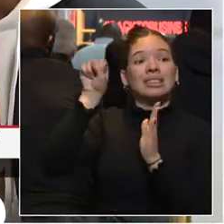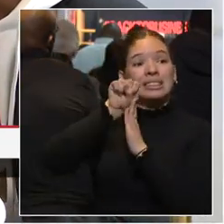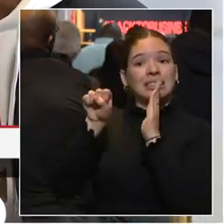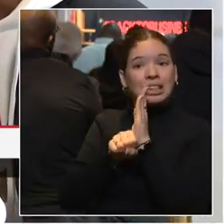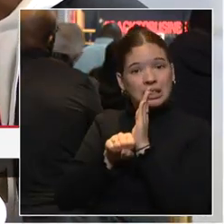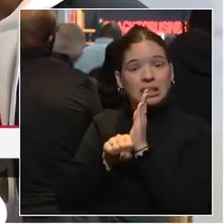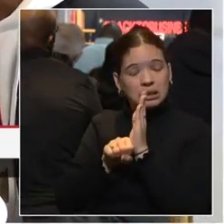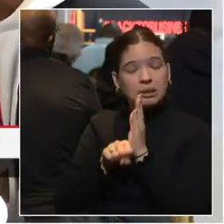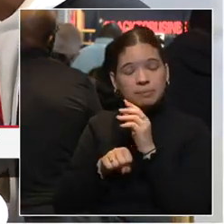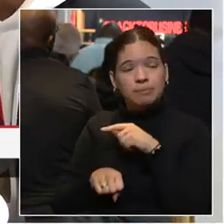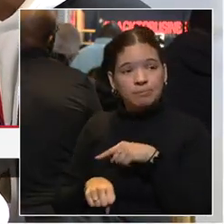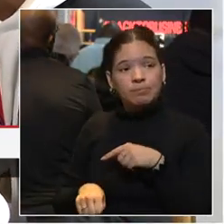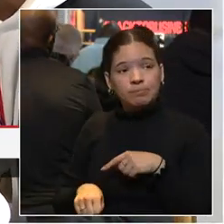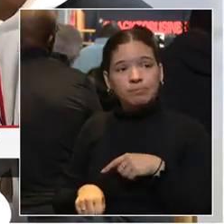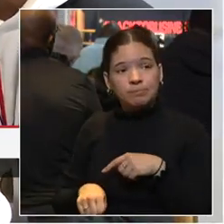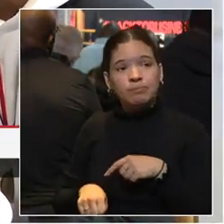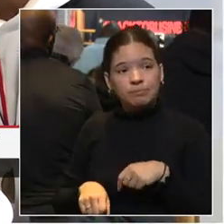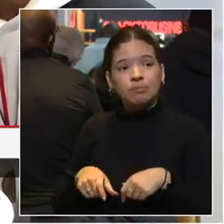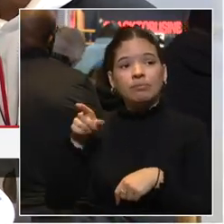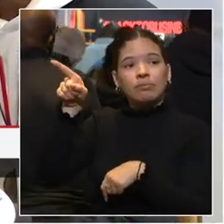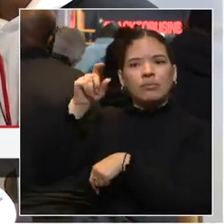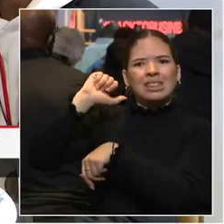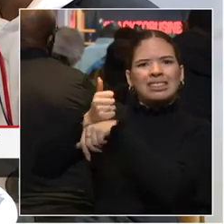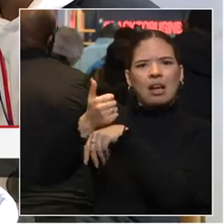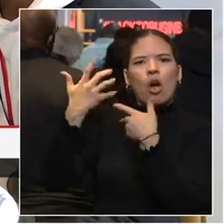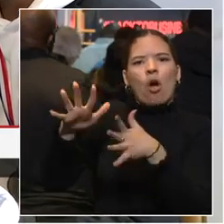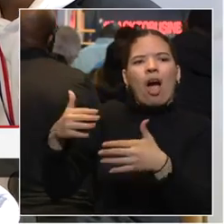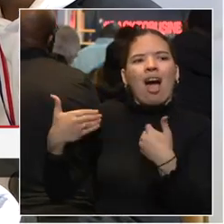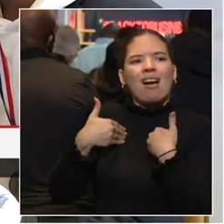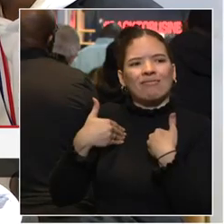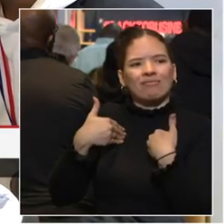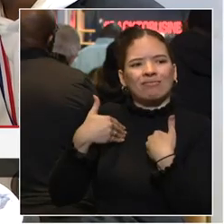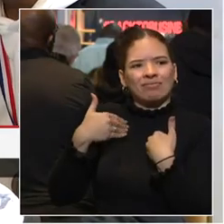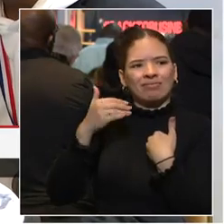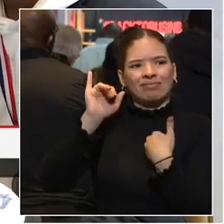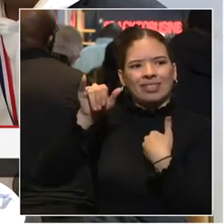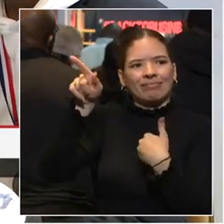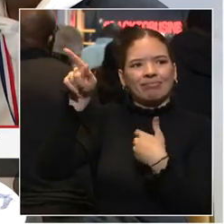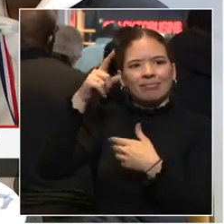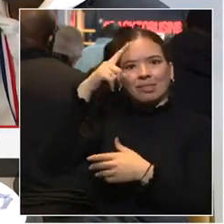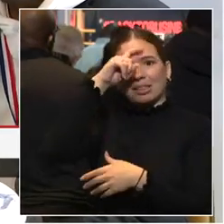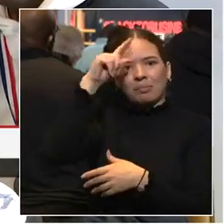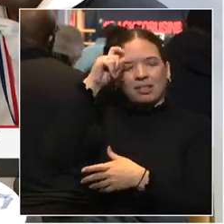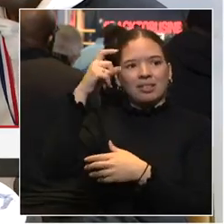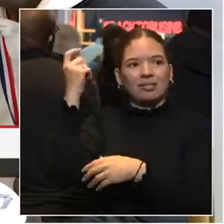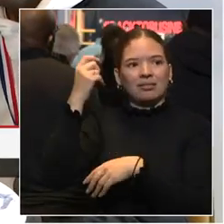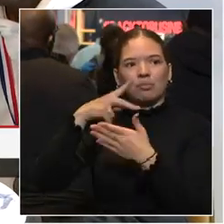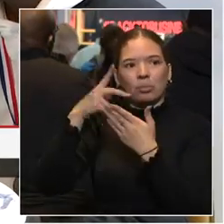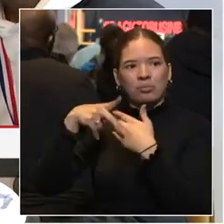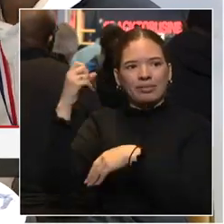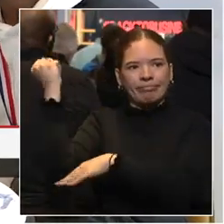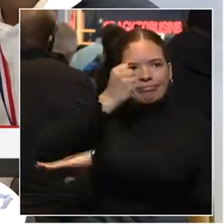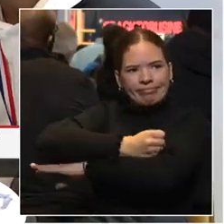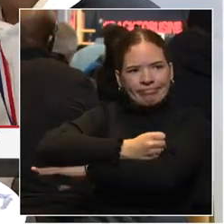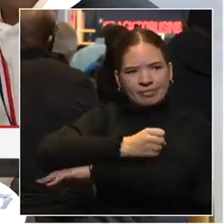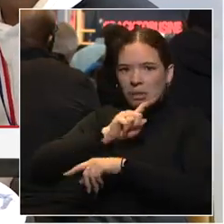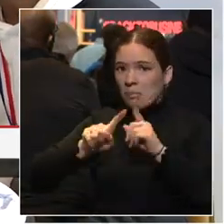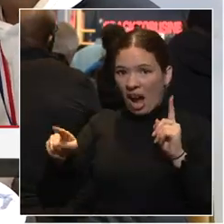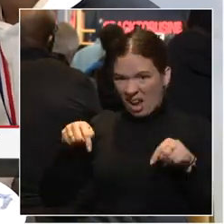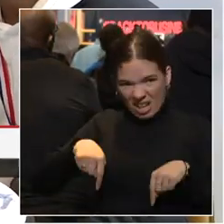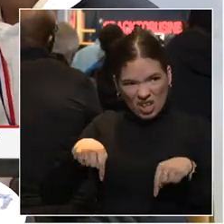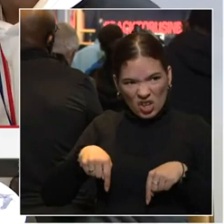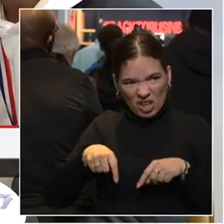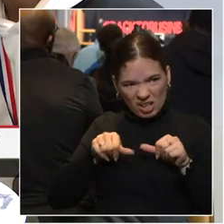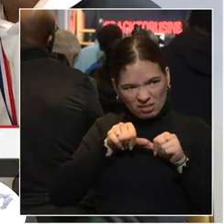Who have shut theirs down during the pandemic, their programs, and we persisted, don't you see that as an evidential factor of